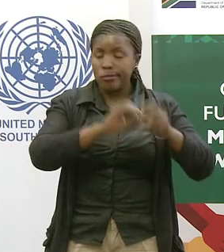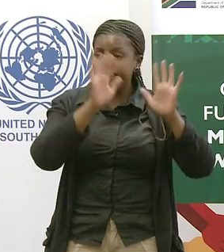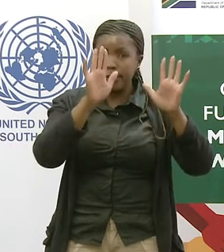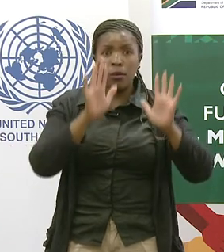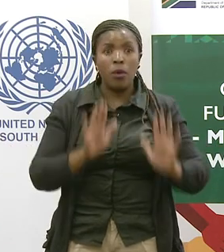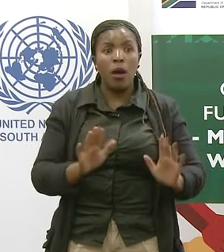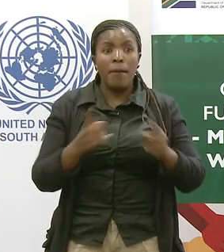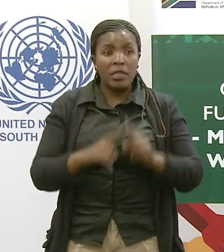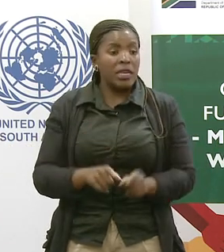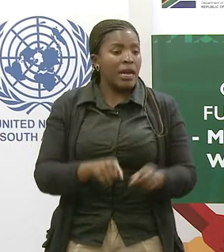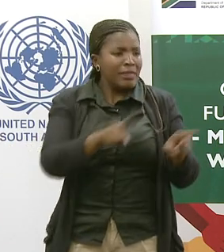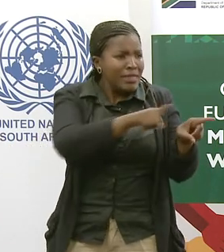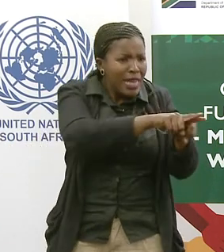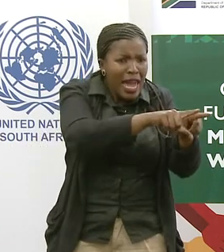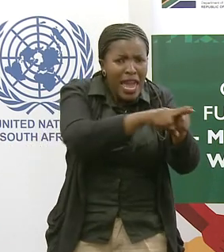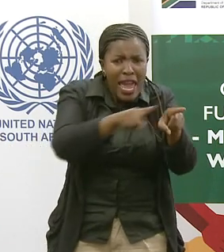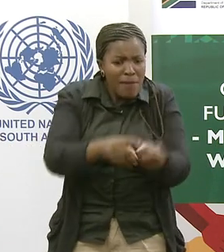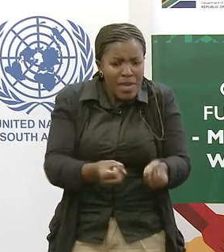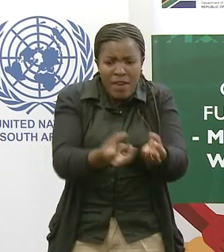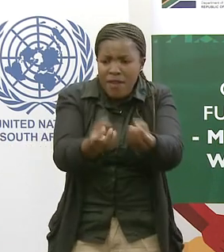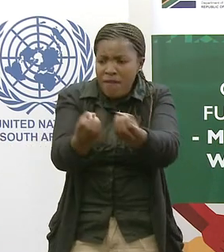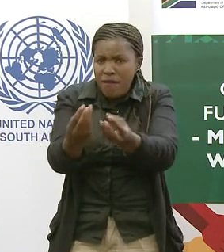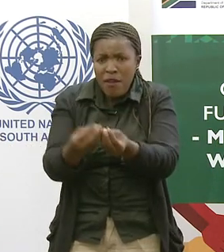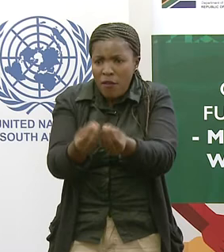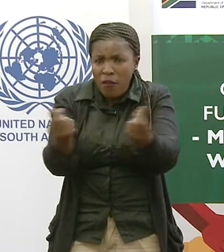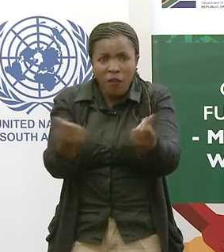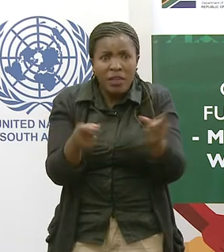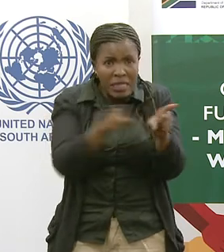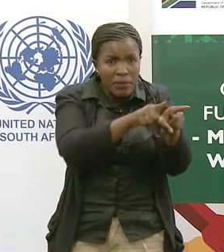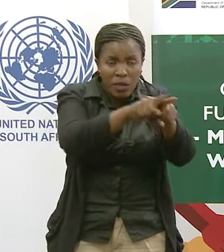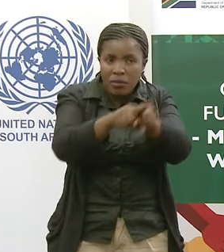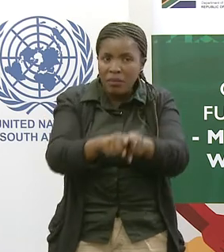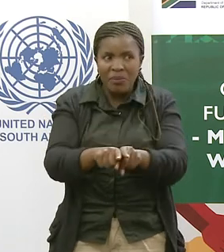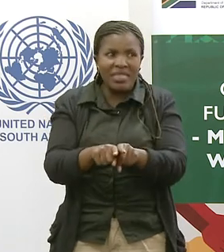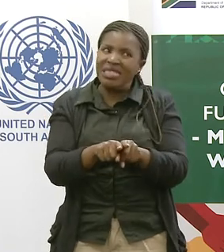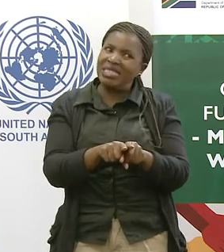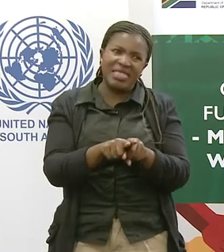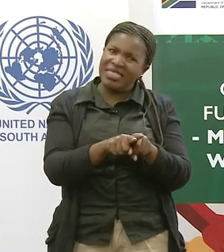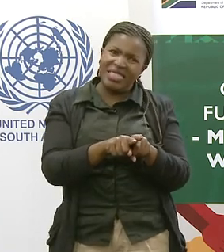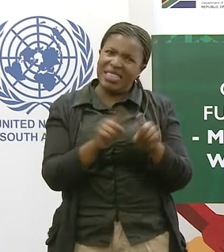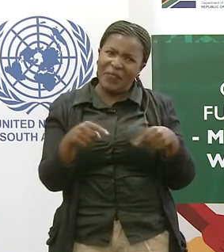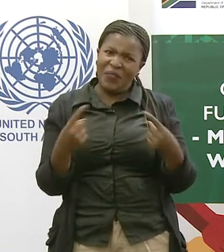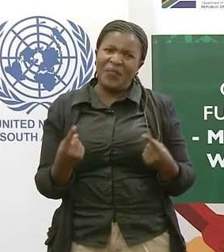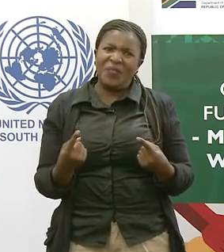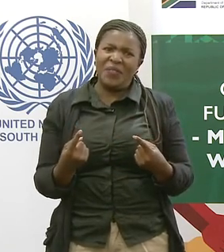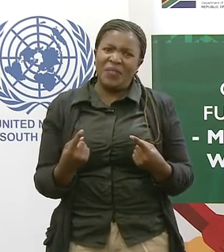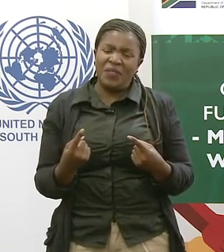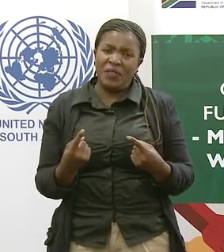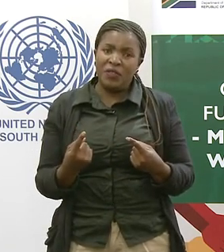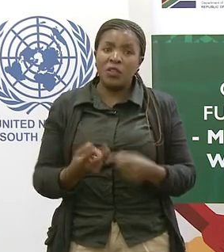all the same is unrealistic, and we need to bear in mind those differences. Let me say